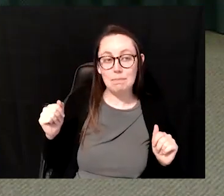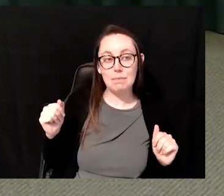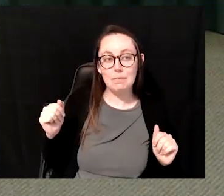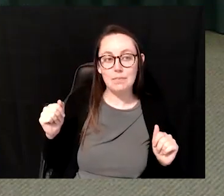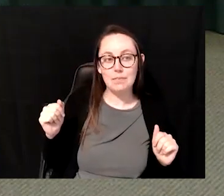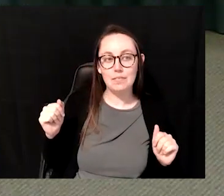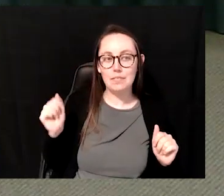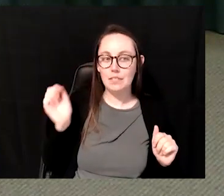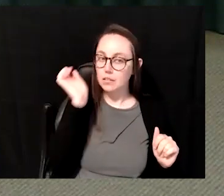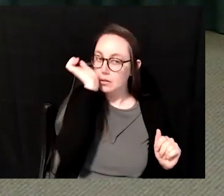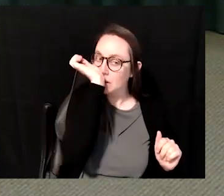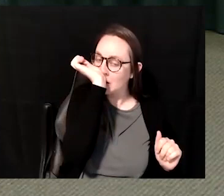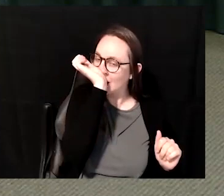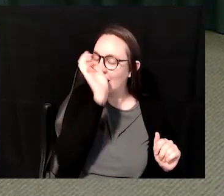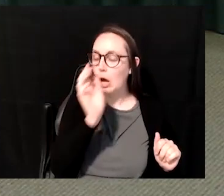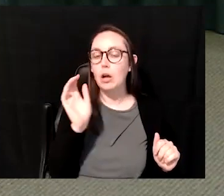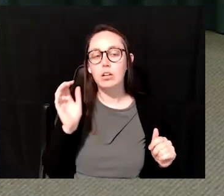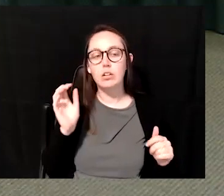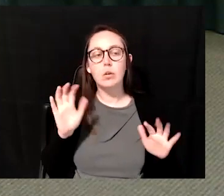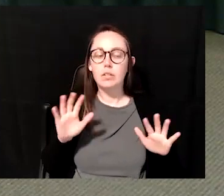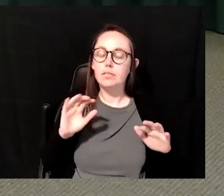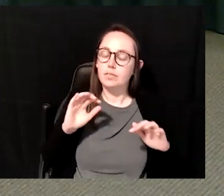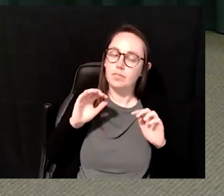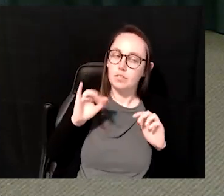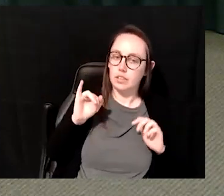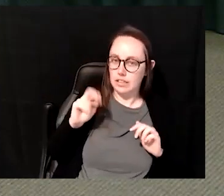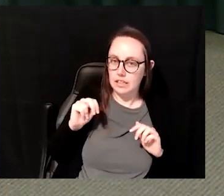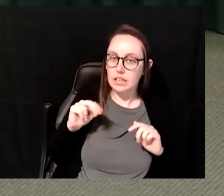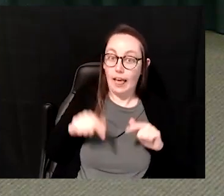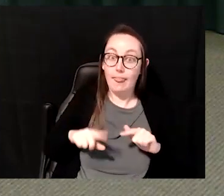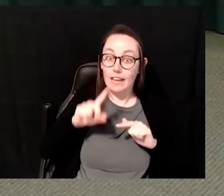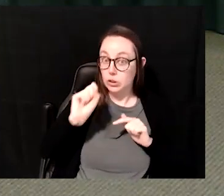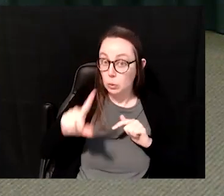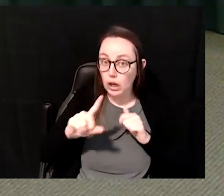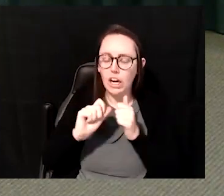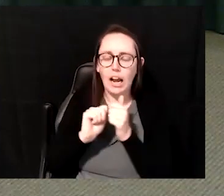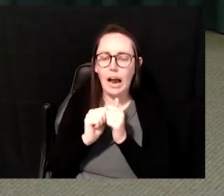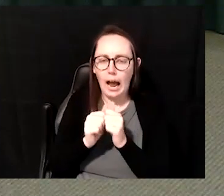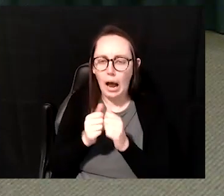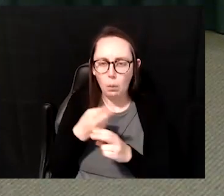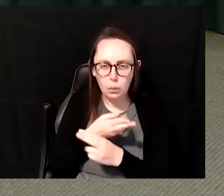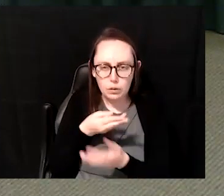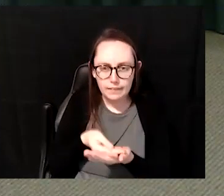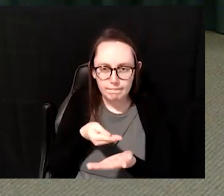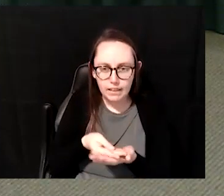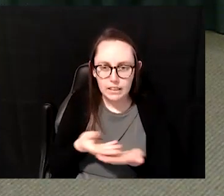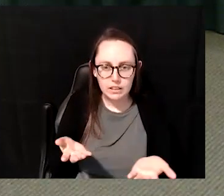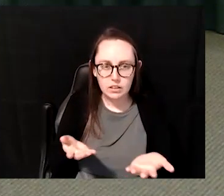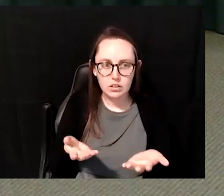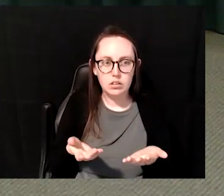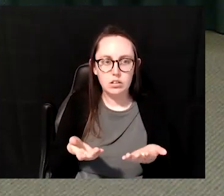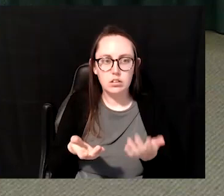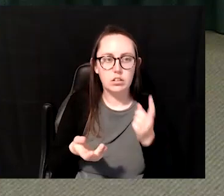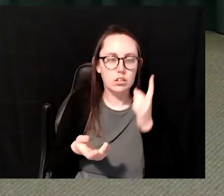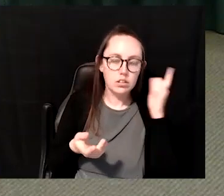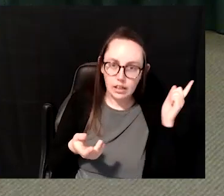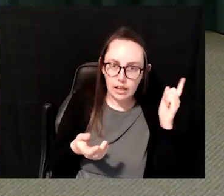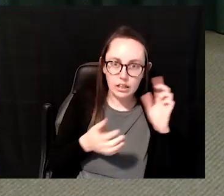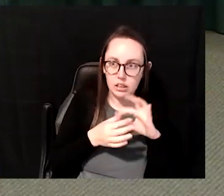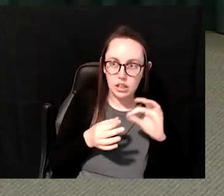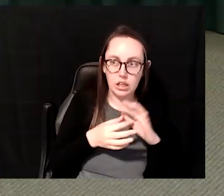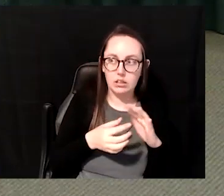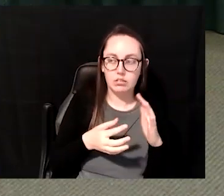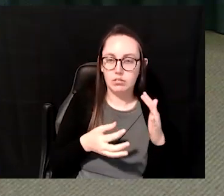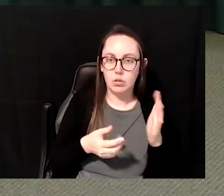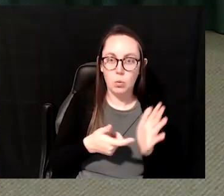think it's basically a question of how to utilize the funds and um basically expertise is necessary because we don't have it in the town at the